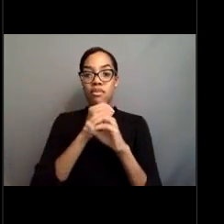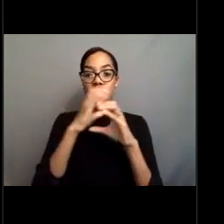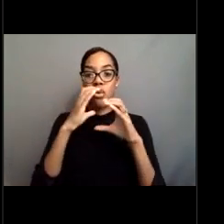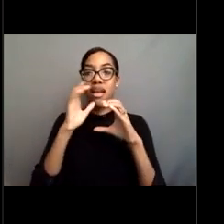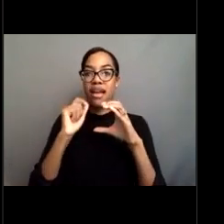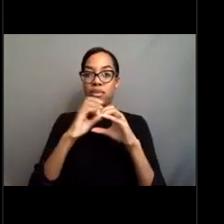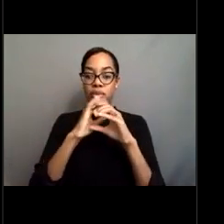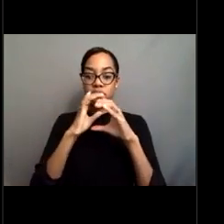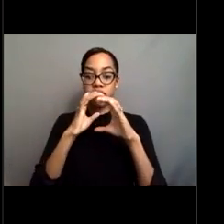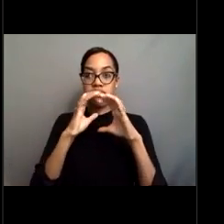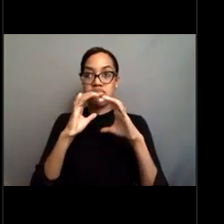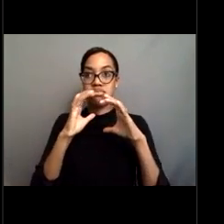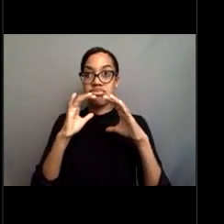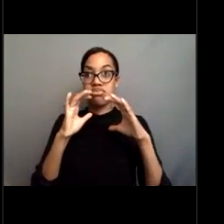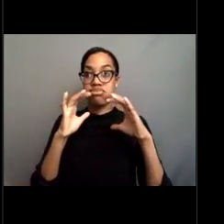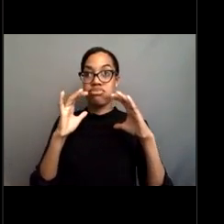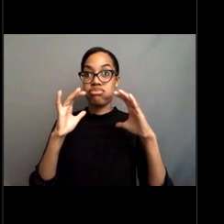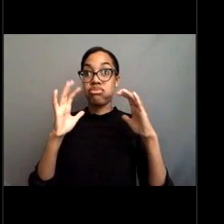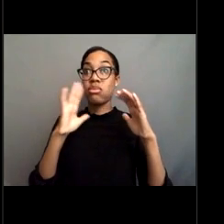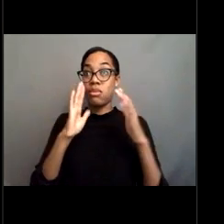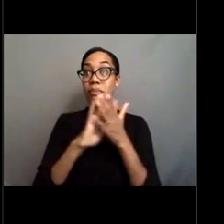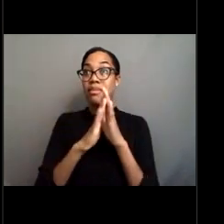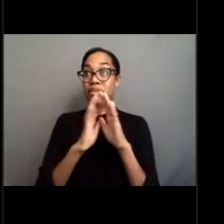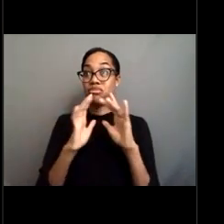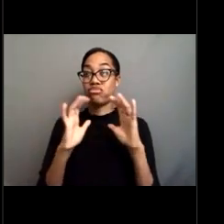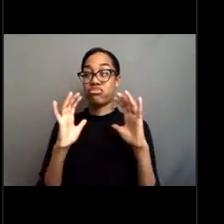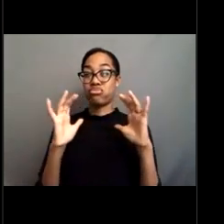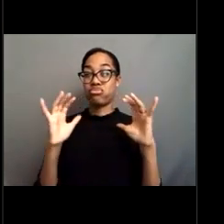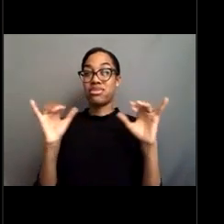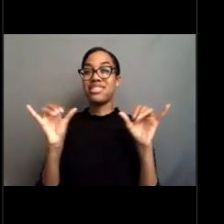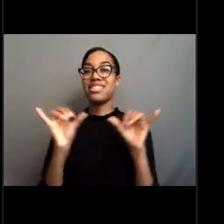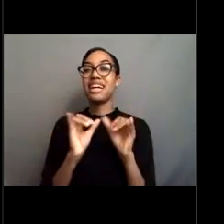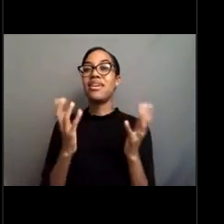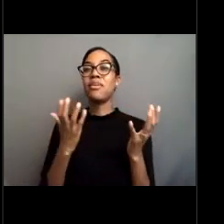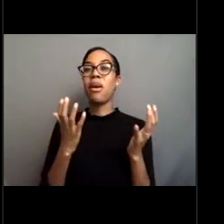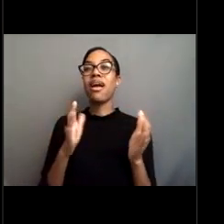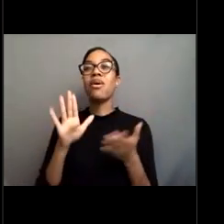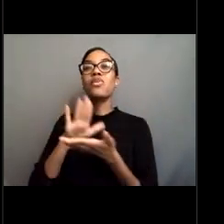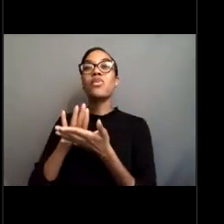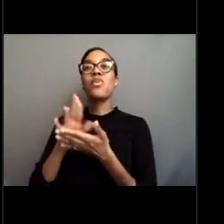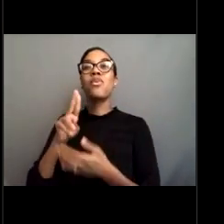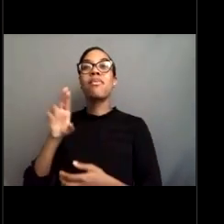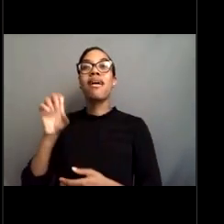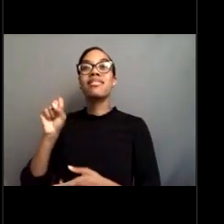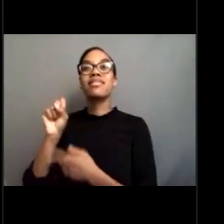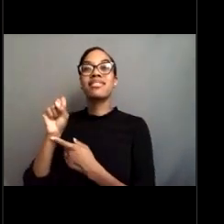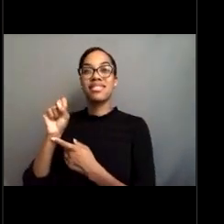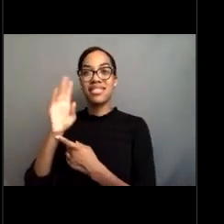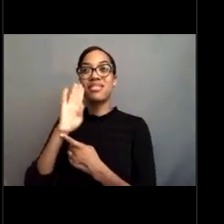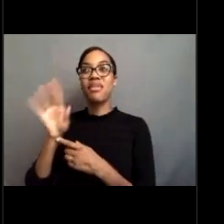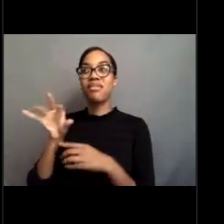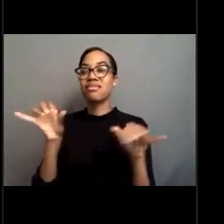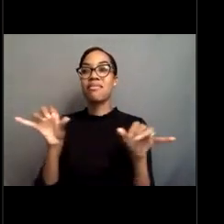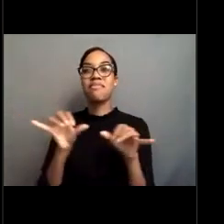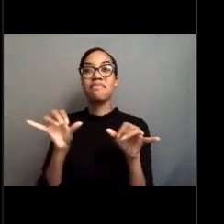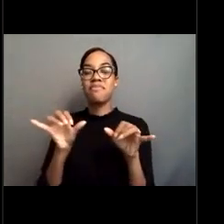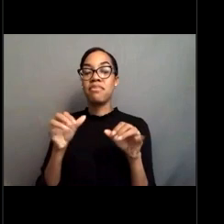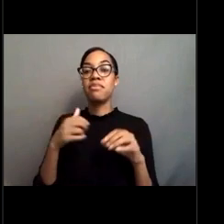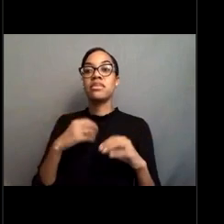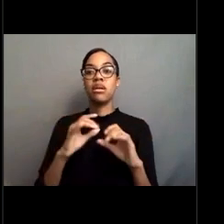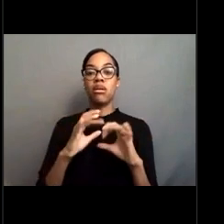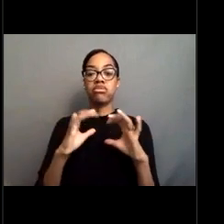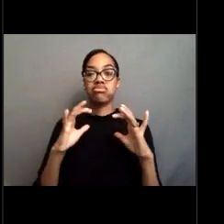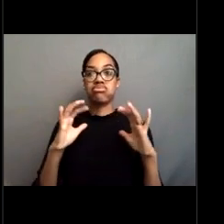and it gets huge. We talked about it gets the size of a school bus, and then it pops, and then it comes back down to the ground. And so it